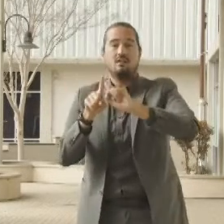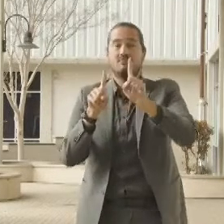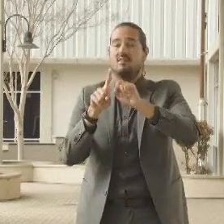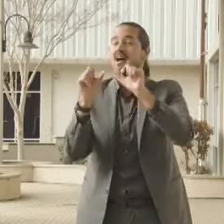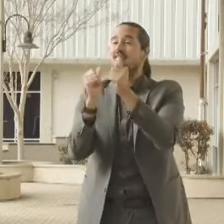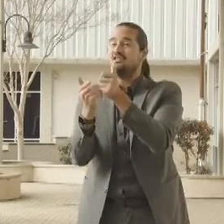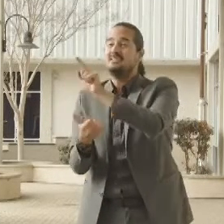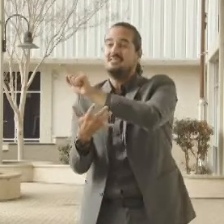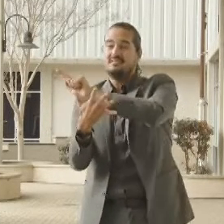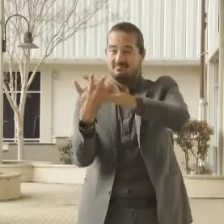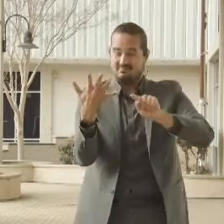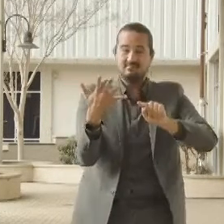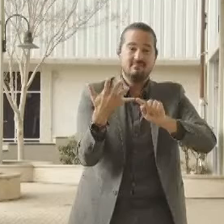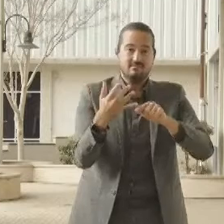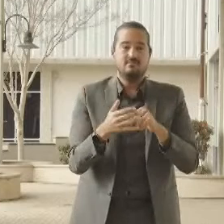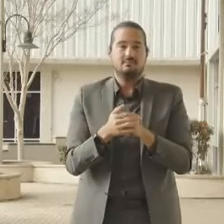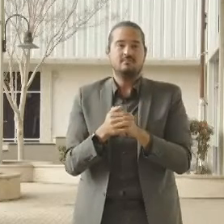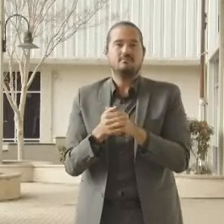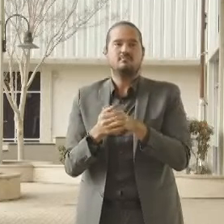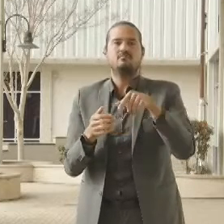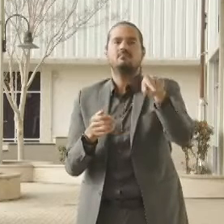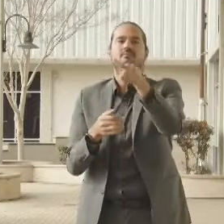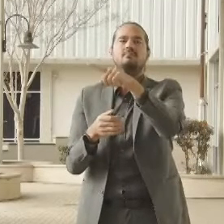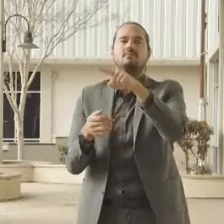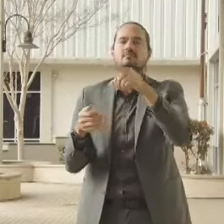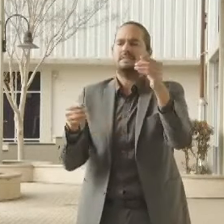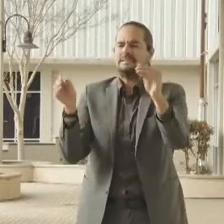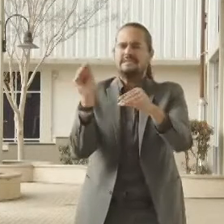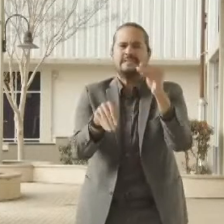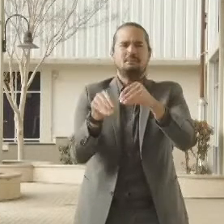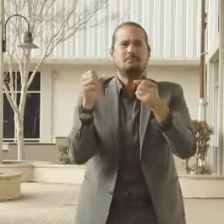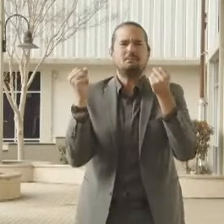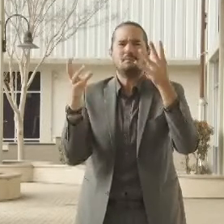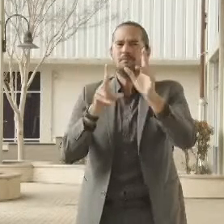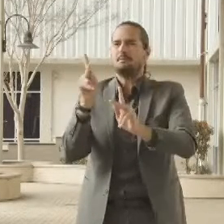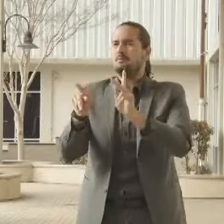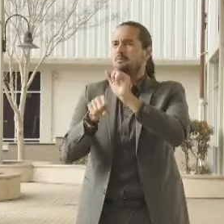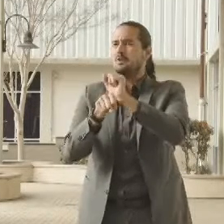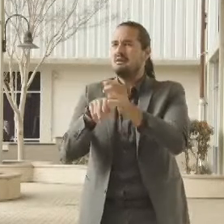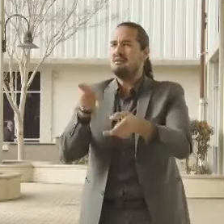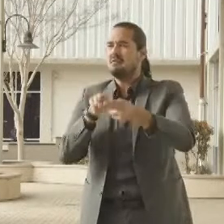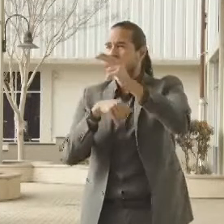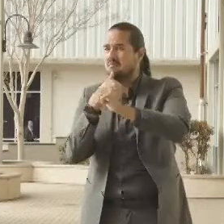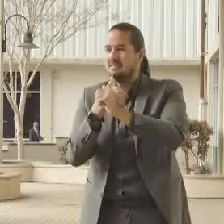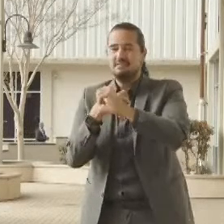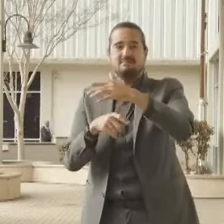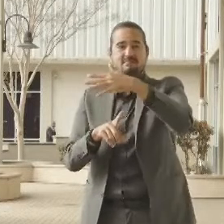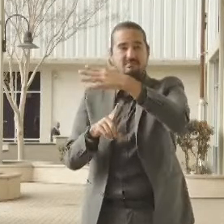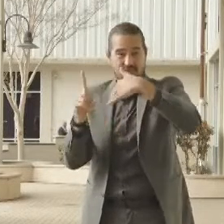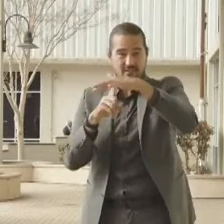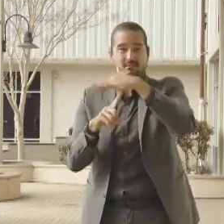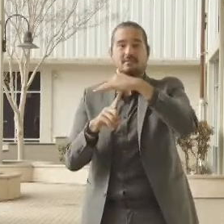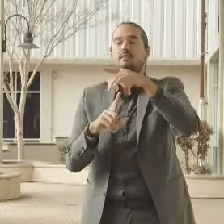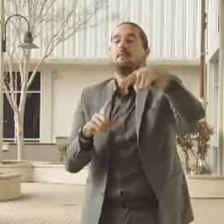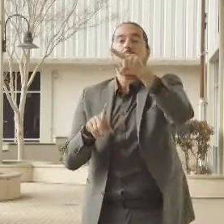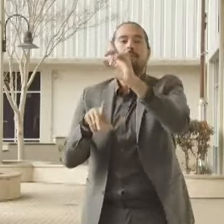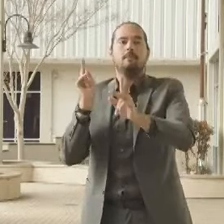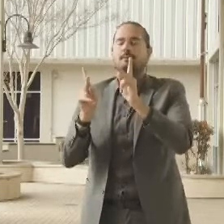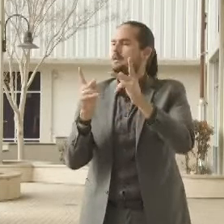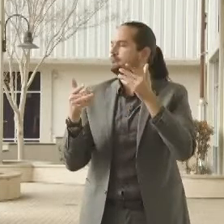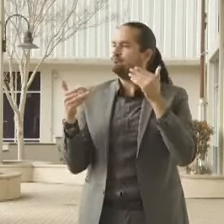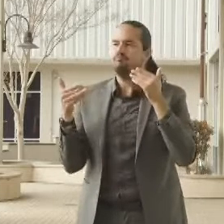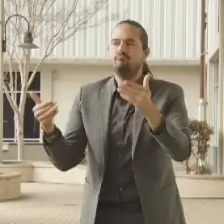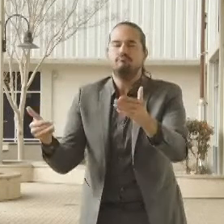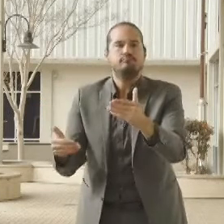that employ a lot of personnel who work in these settings, they appear to be pretty on top of it. And we're pleased that a